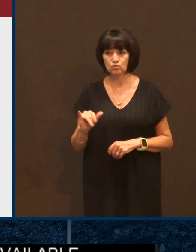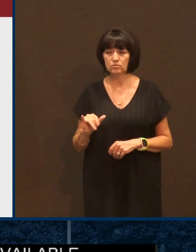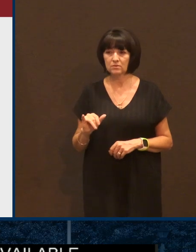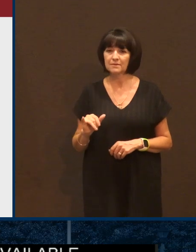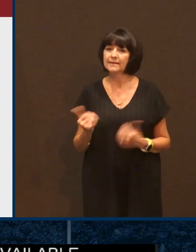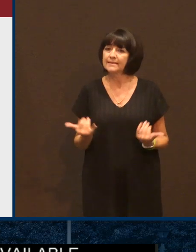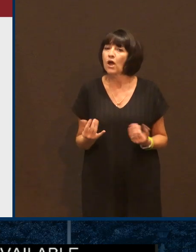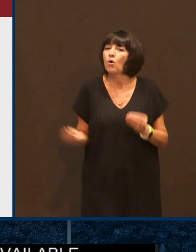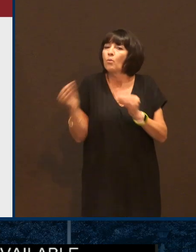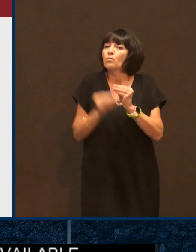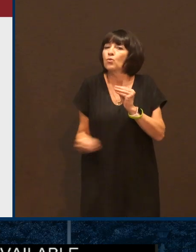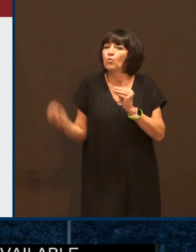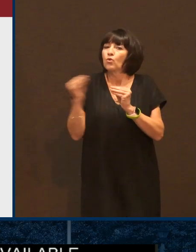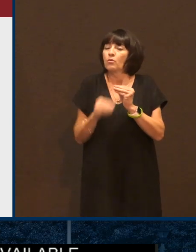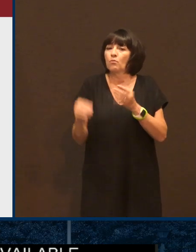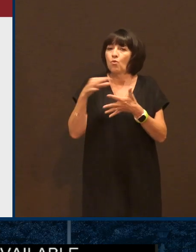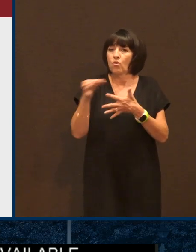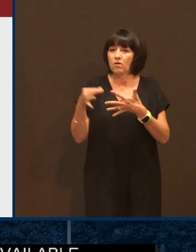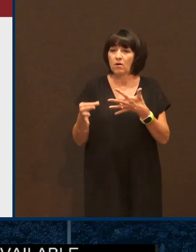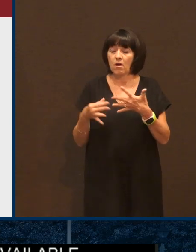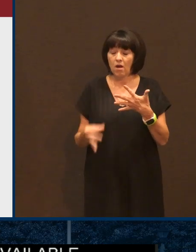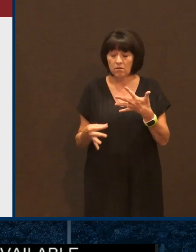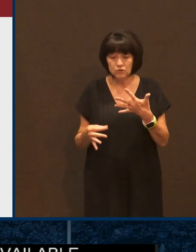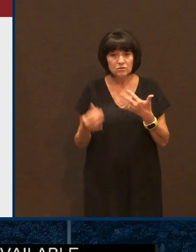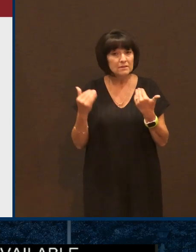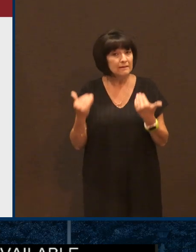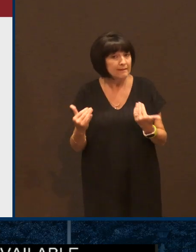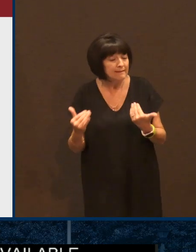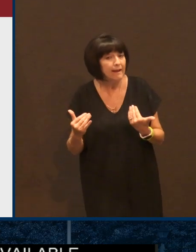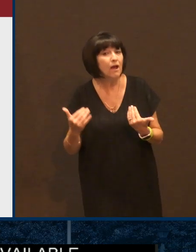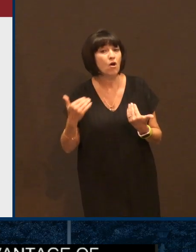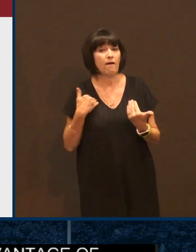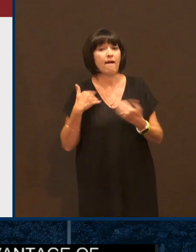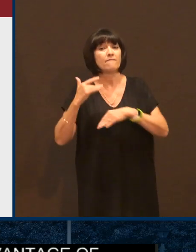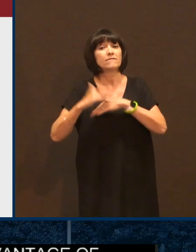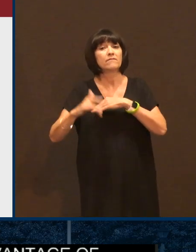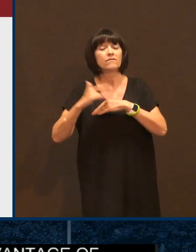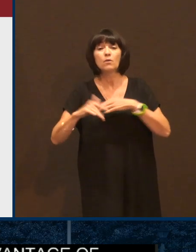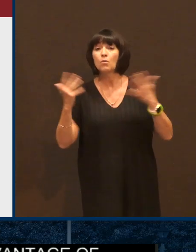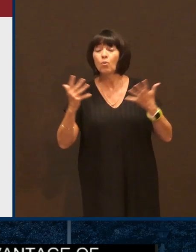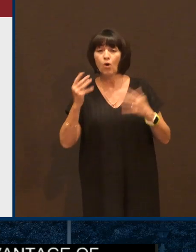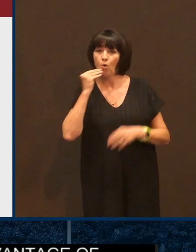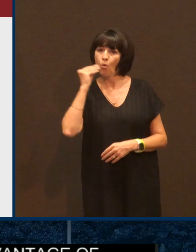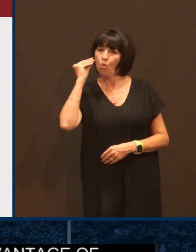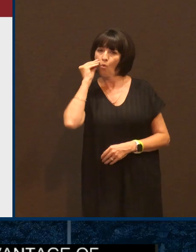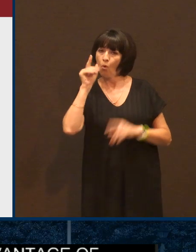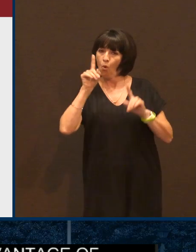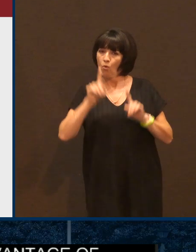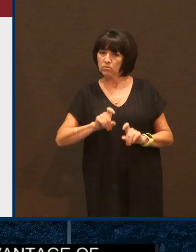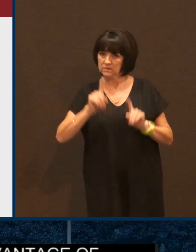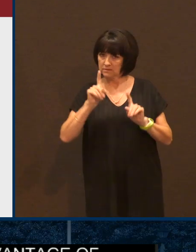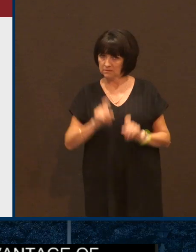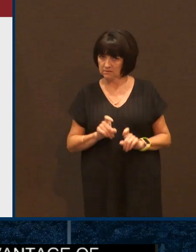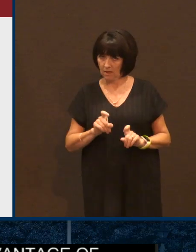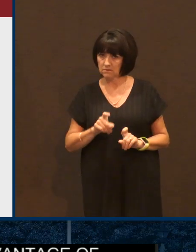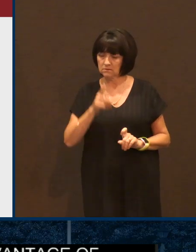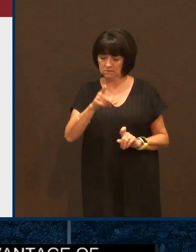to take advantage of with home testing kits that we want to make sure people are aware of. So all of this is in our new